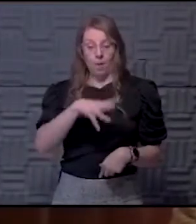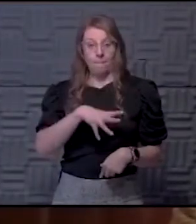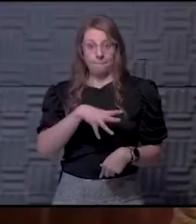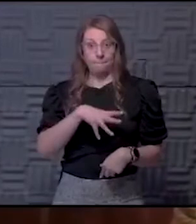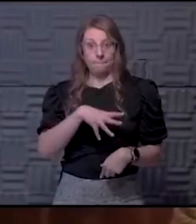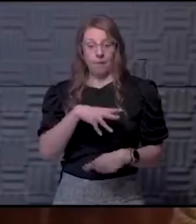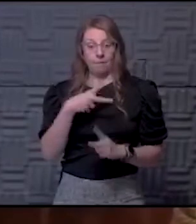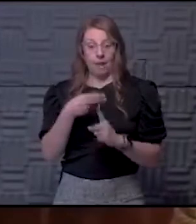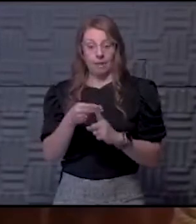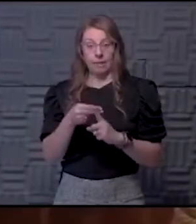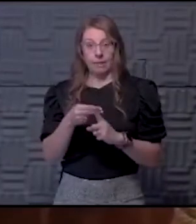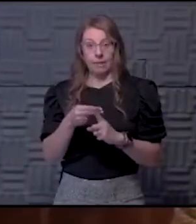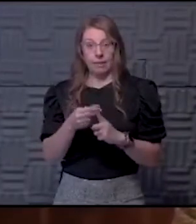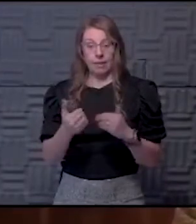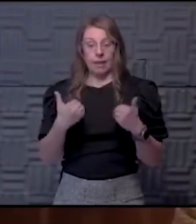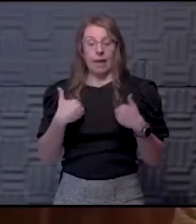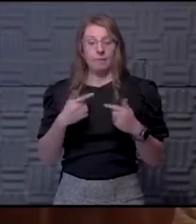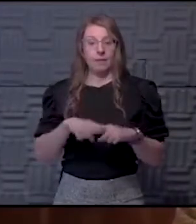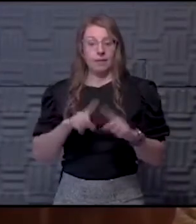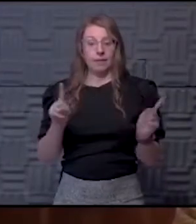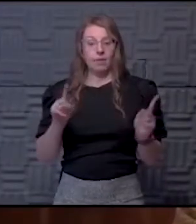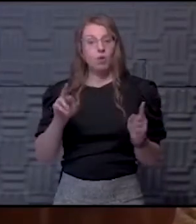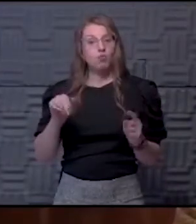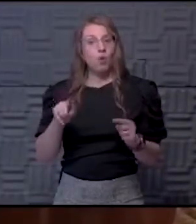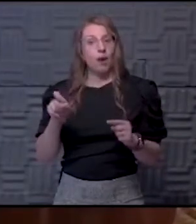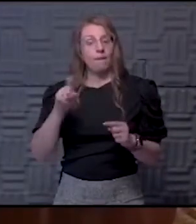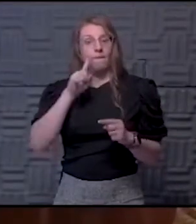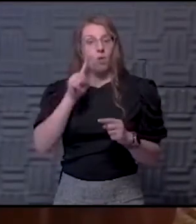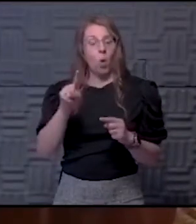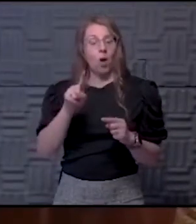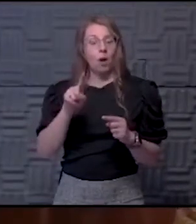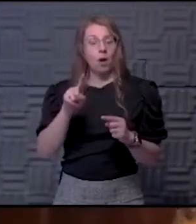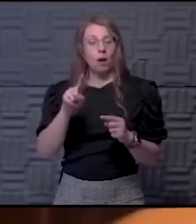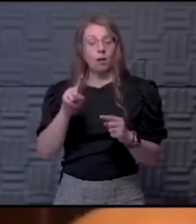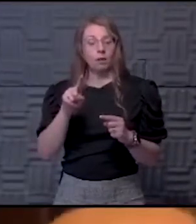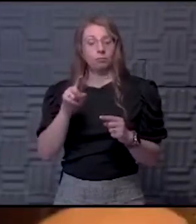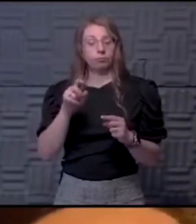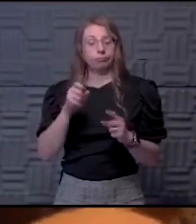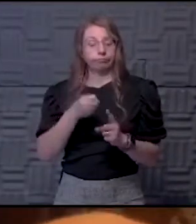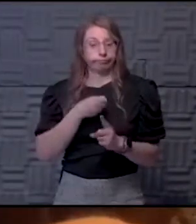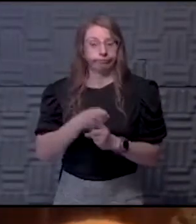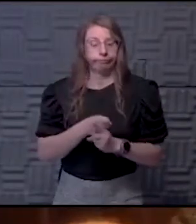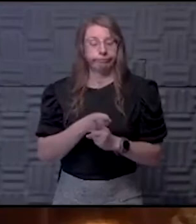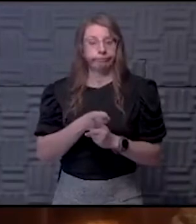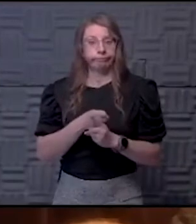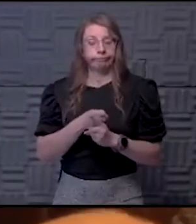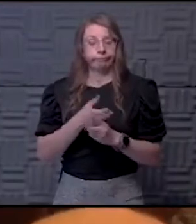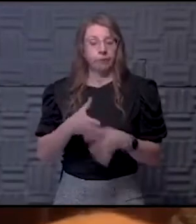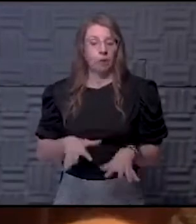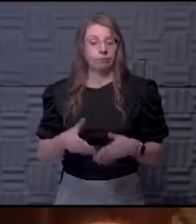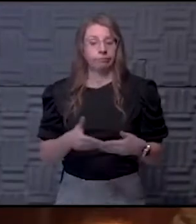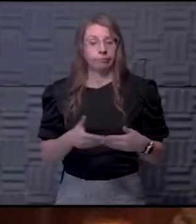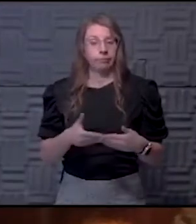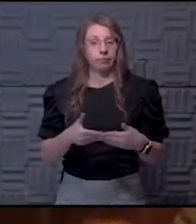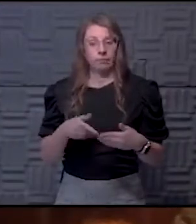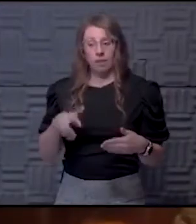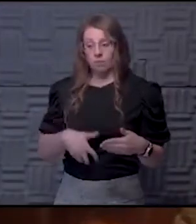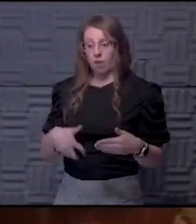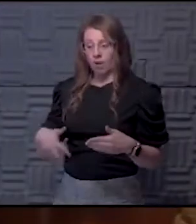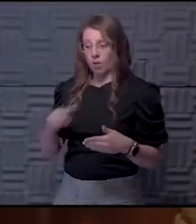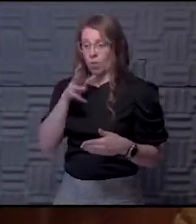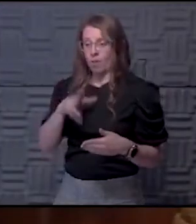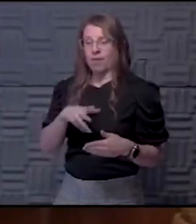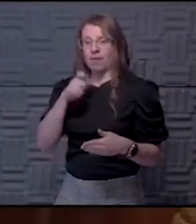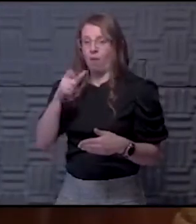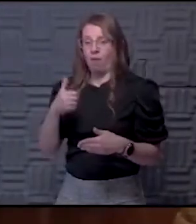the vaccine have a different rate of spontaneous miscarriage compared to pregnant women who do not get the